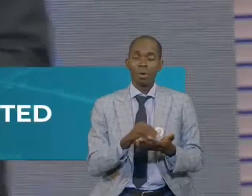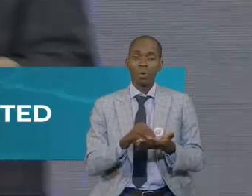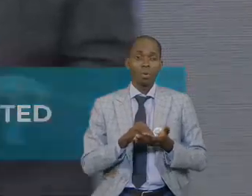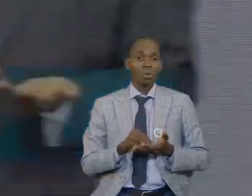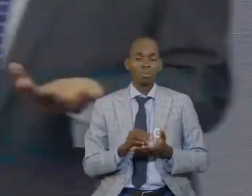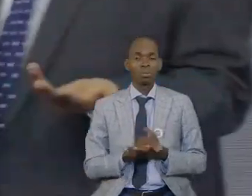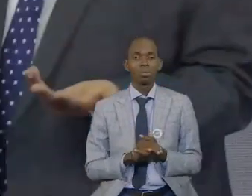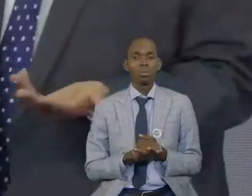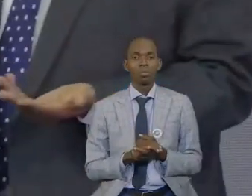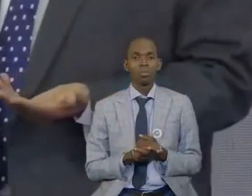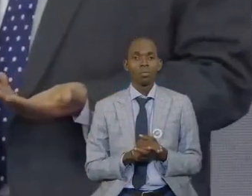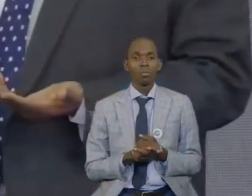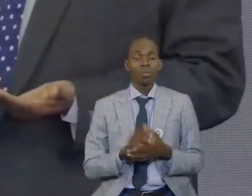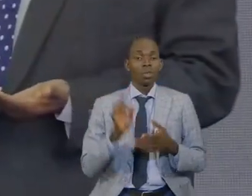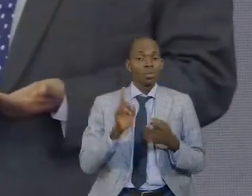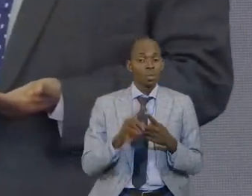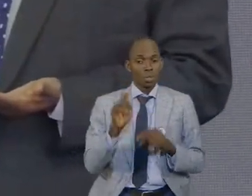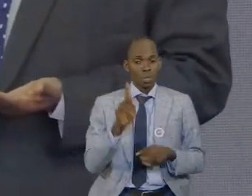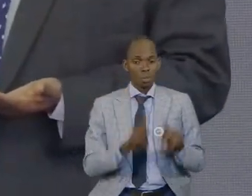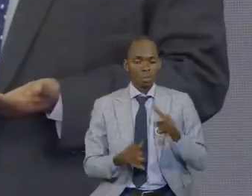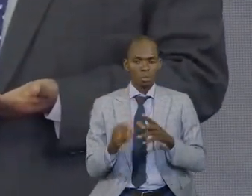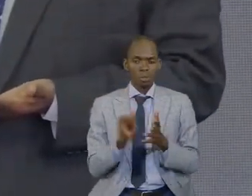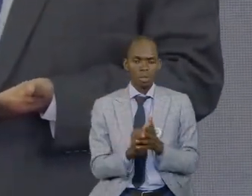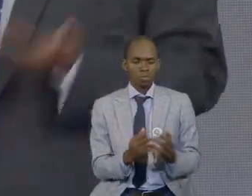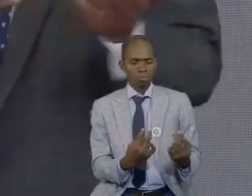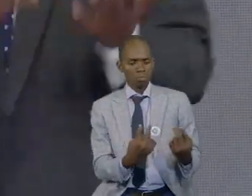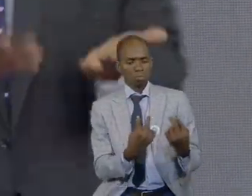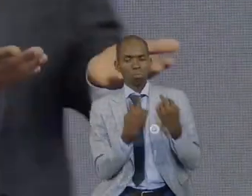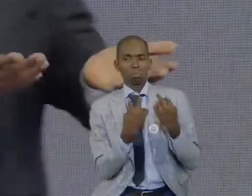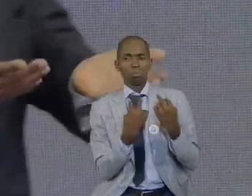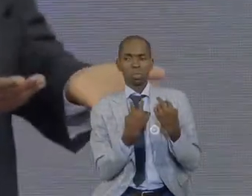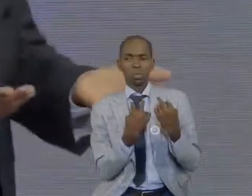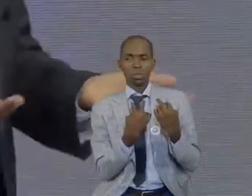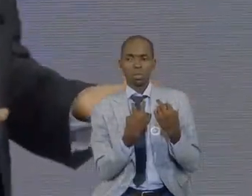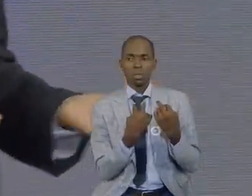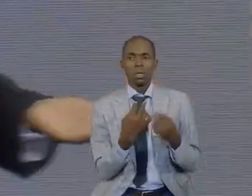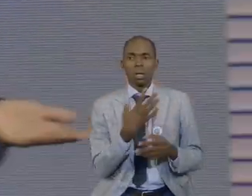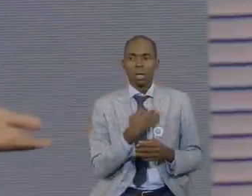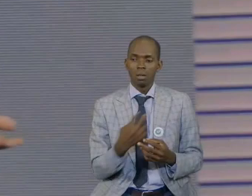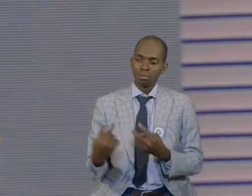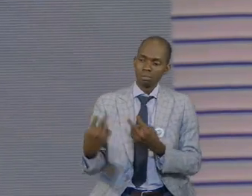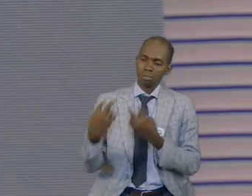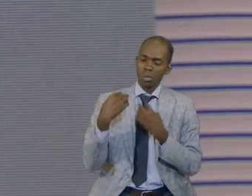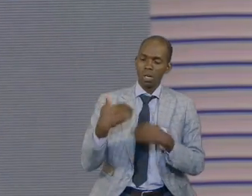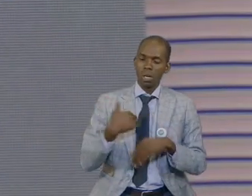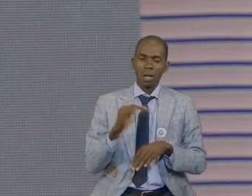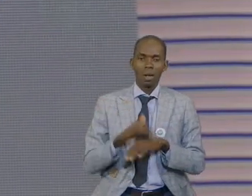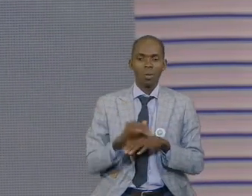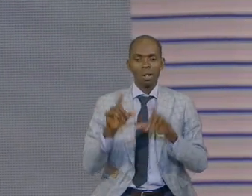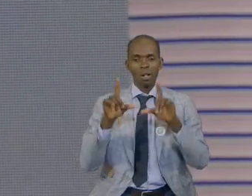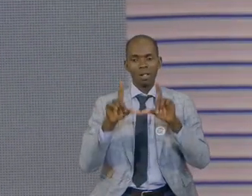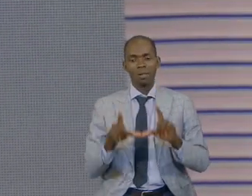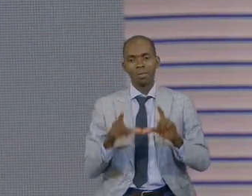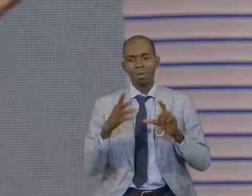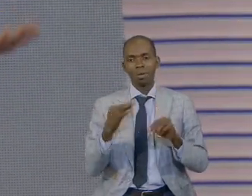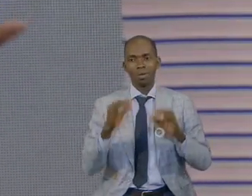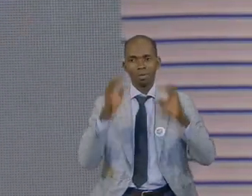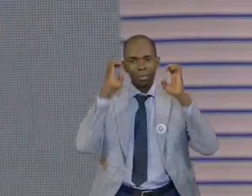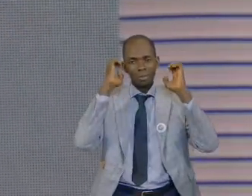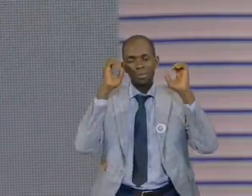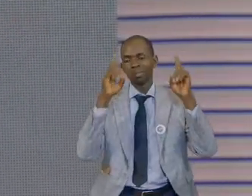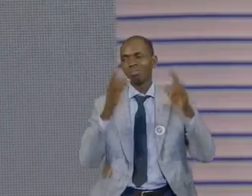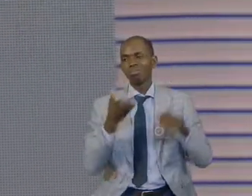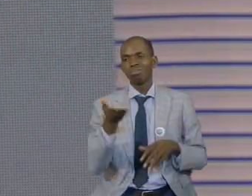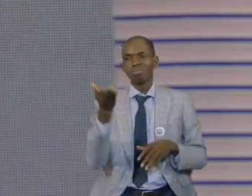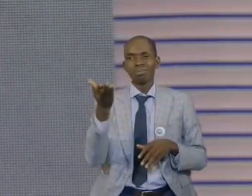So the people that look at us, and they look at our level of education, to them they ask,